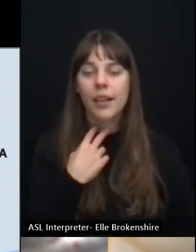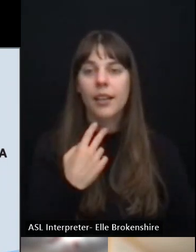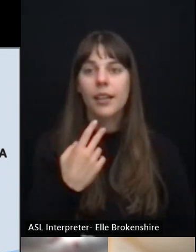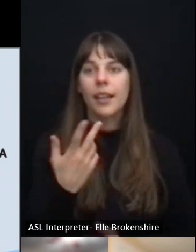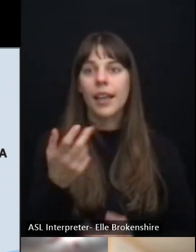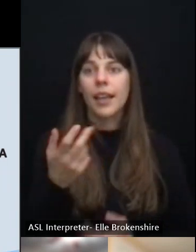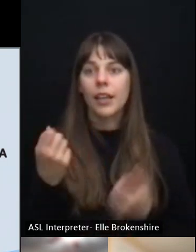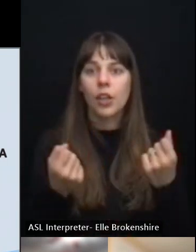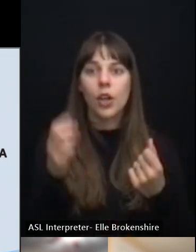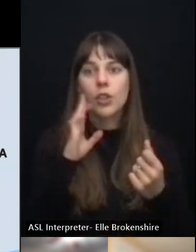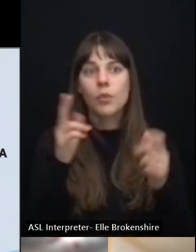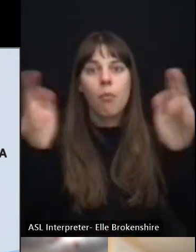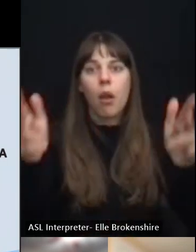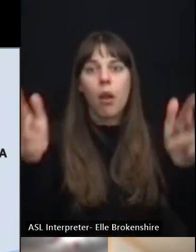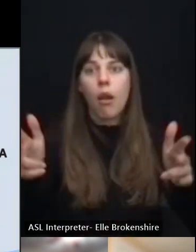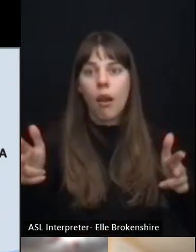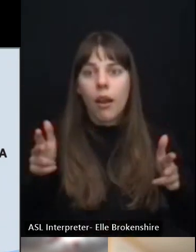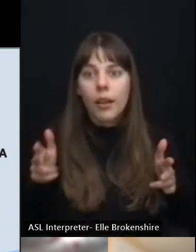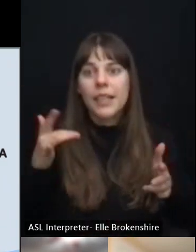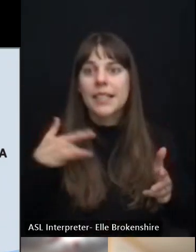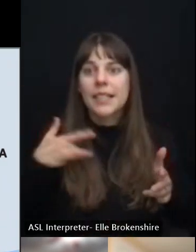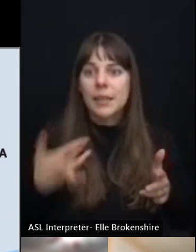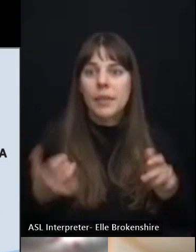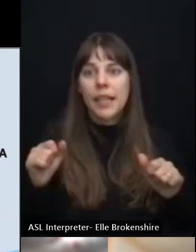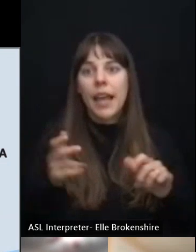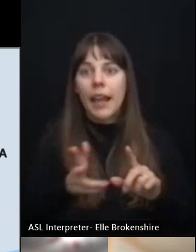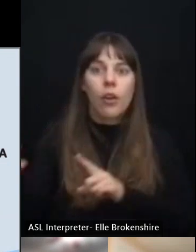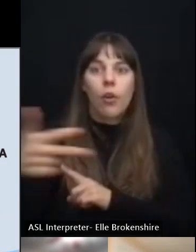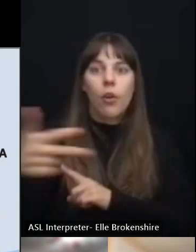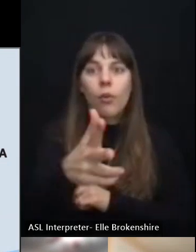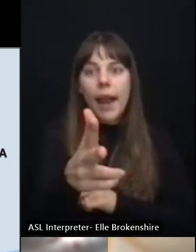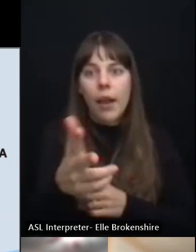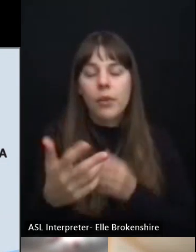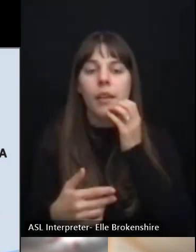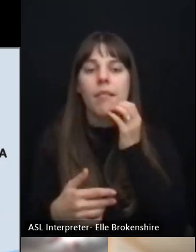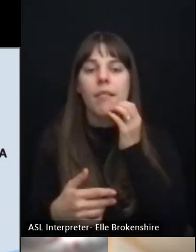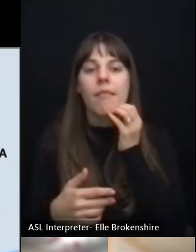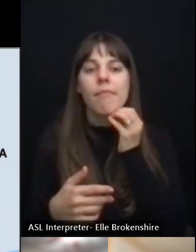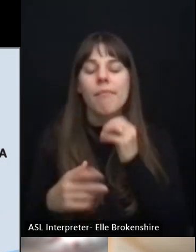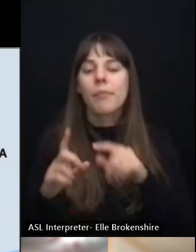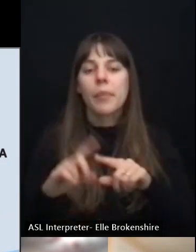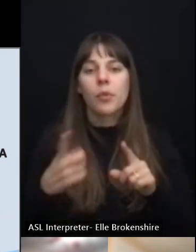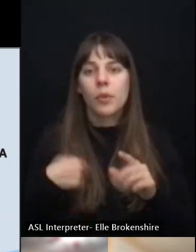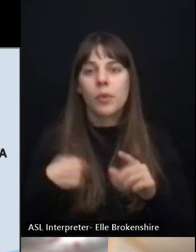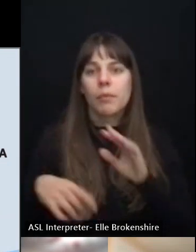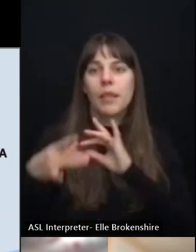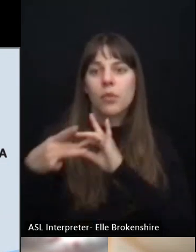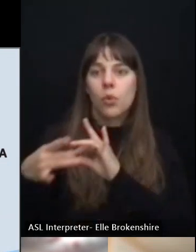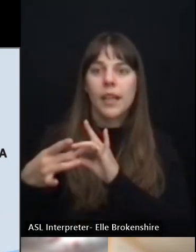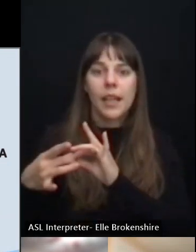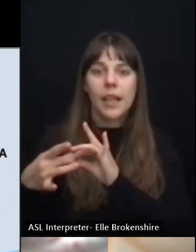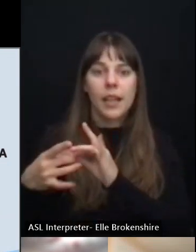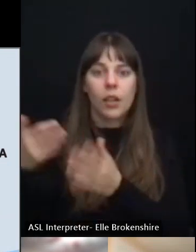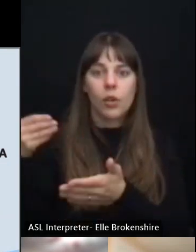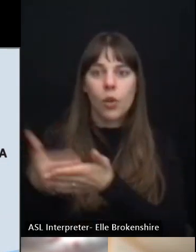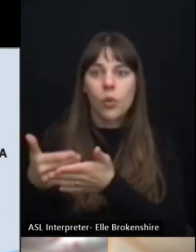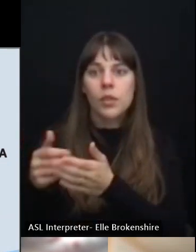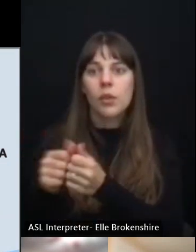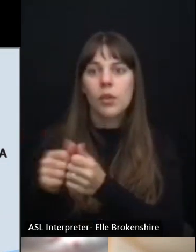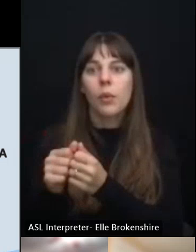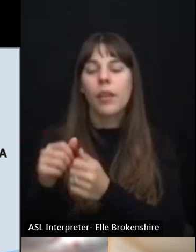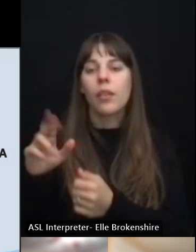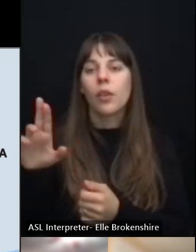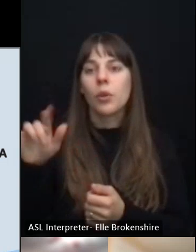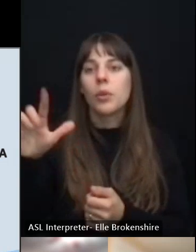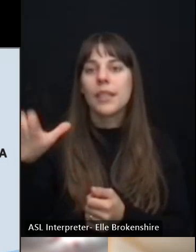cars can usually, you know, maneuver their way around them. We have been coordinating very closely with the utility companies and the city